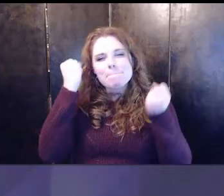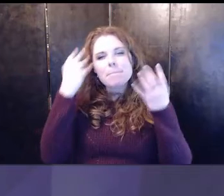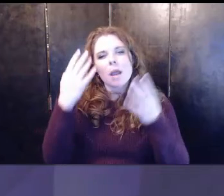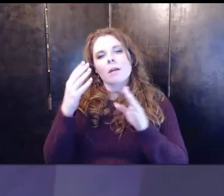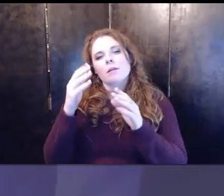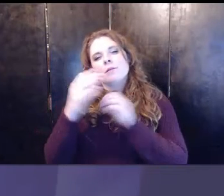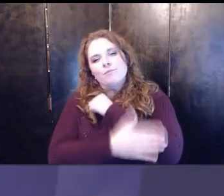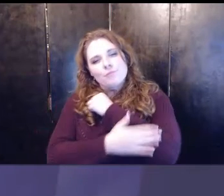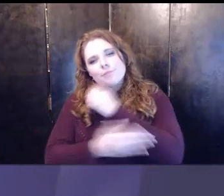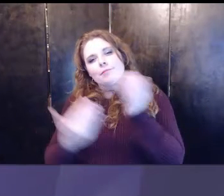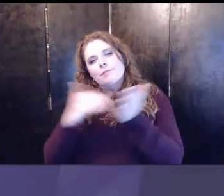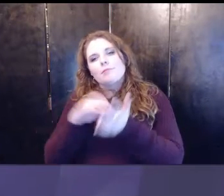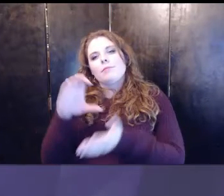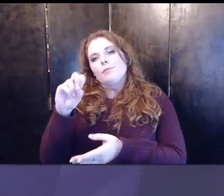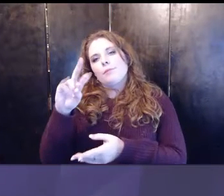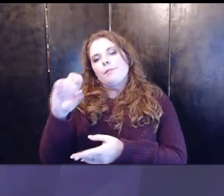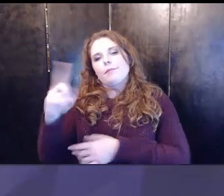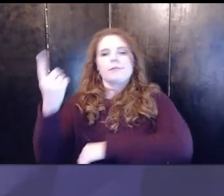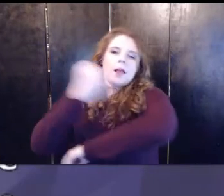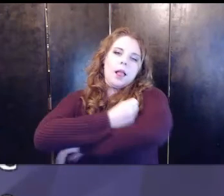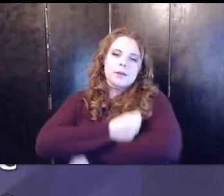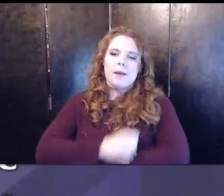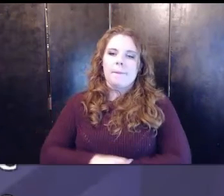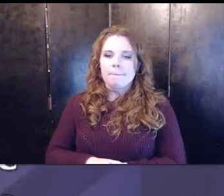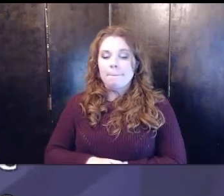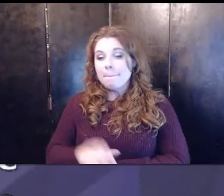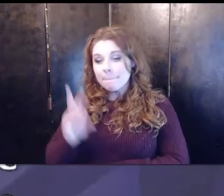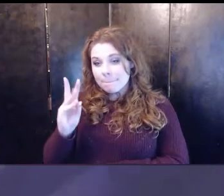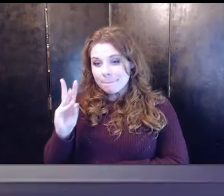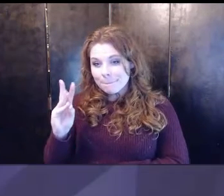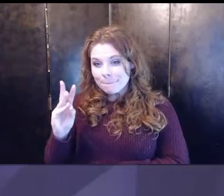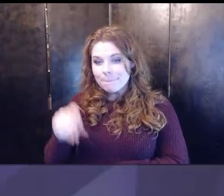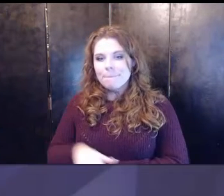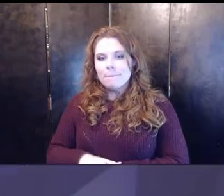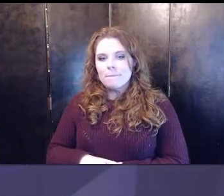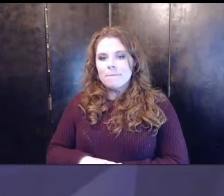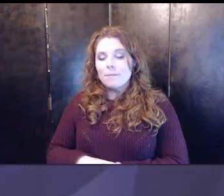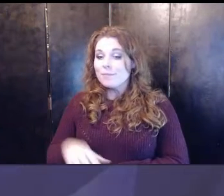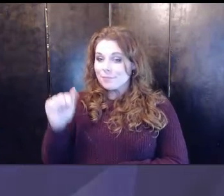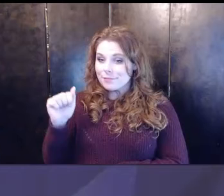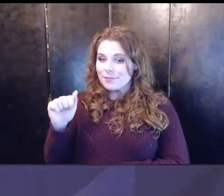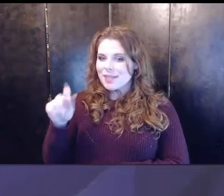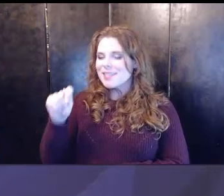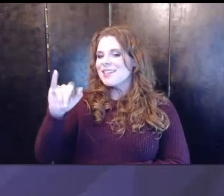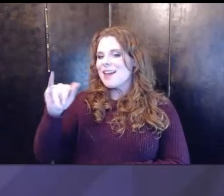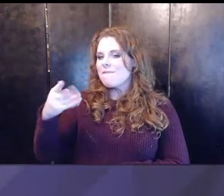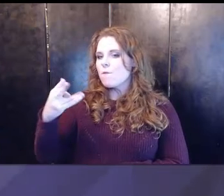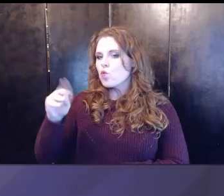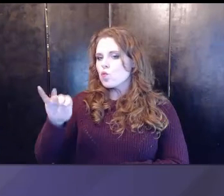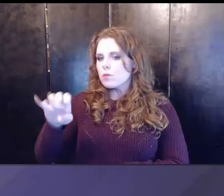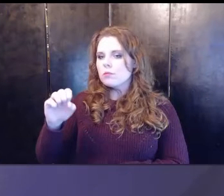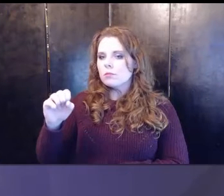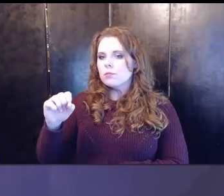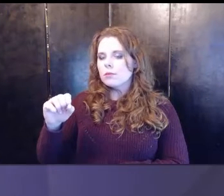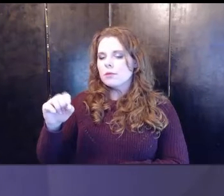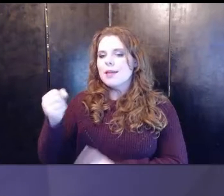gone back into COVID lockdown. The answer to question 6 is A. Typhoons hit Vietnam